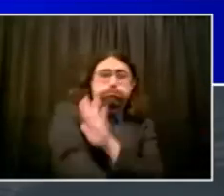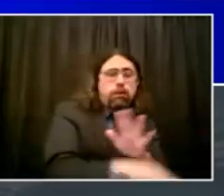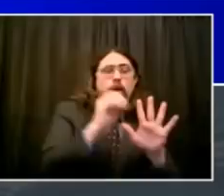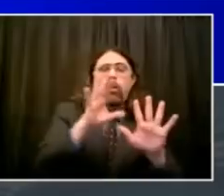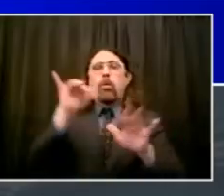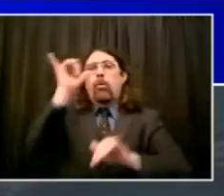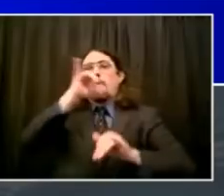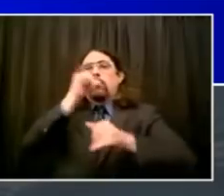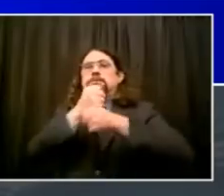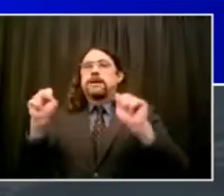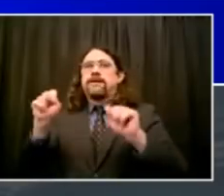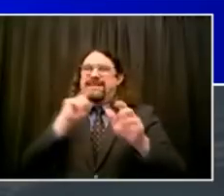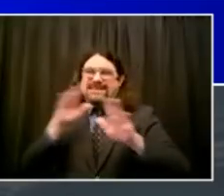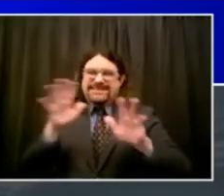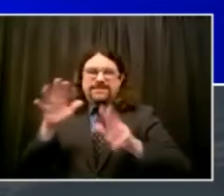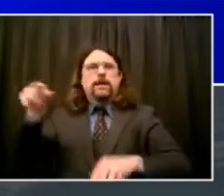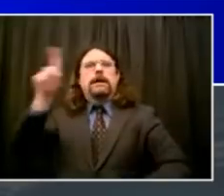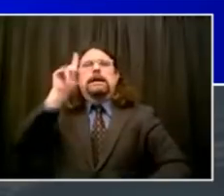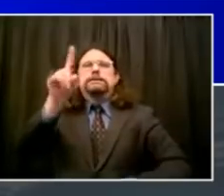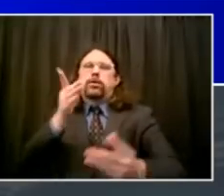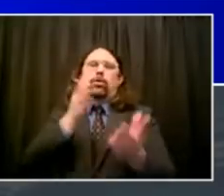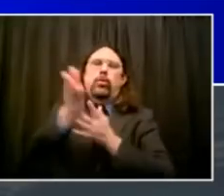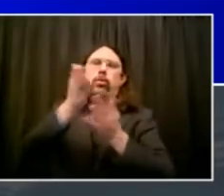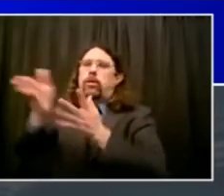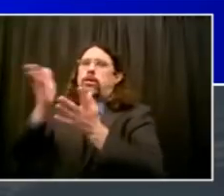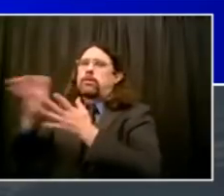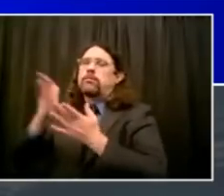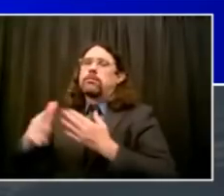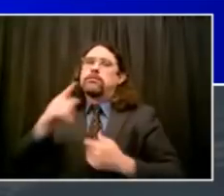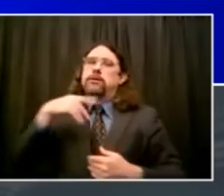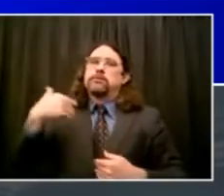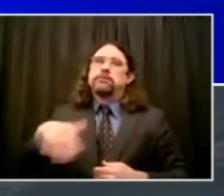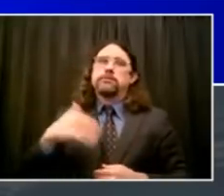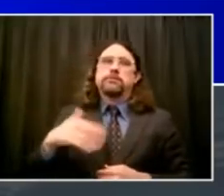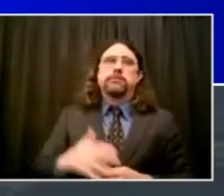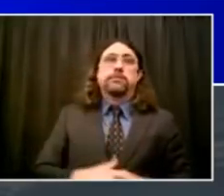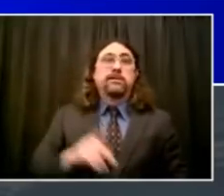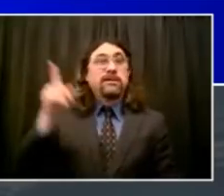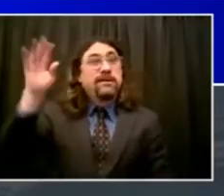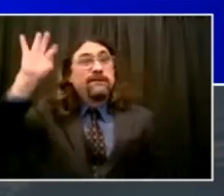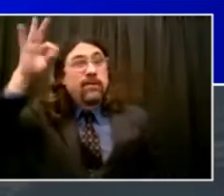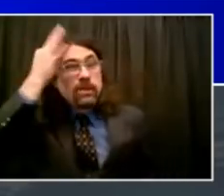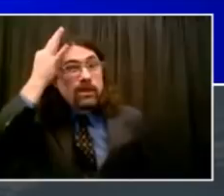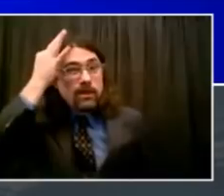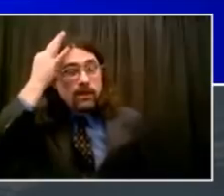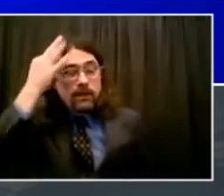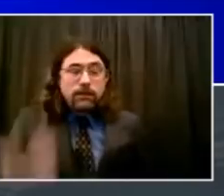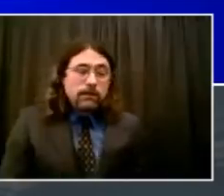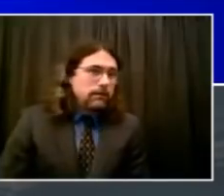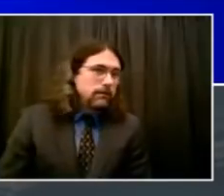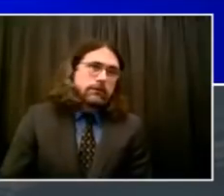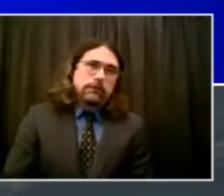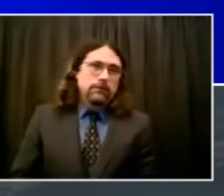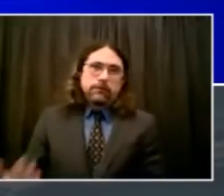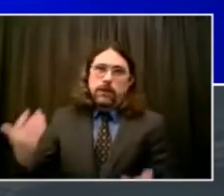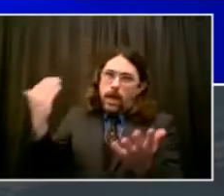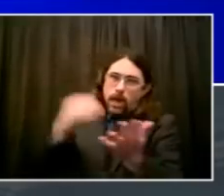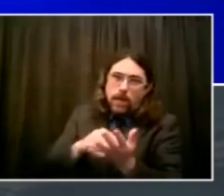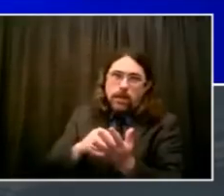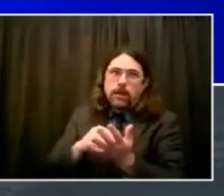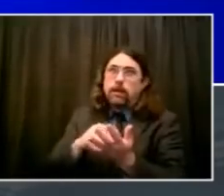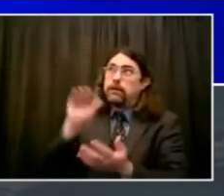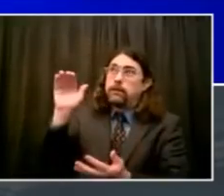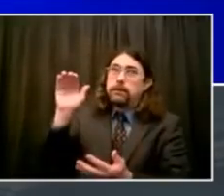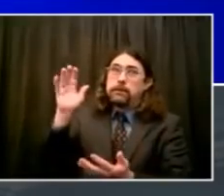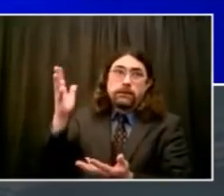The federal government system wasn't working anywhere near the level we needed. The international market collapsed. Every day, and